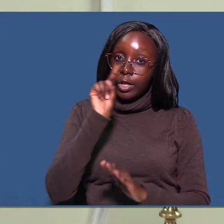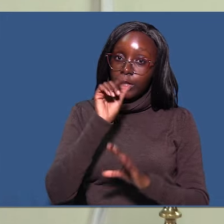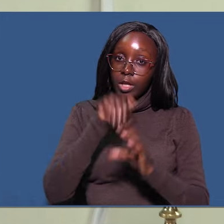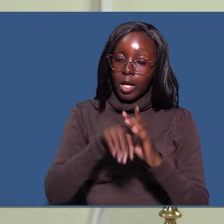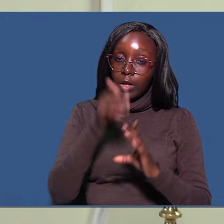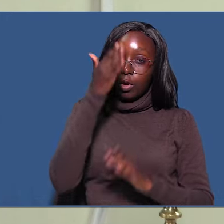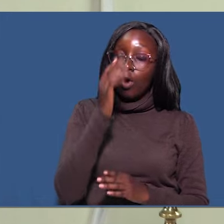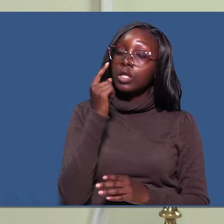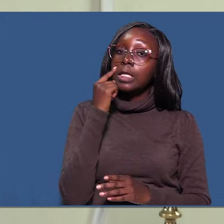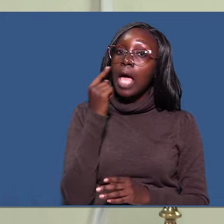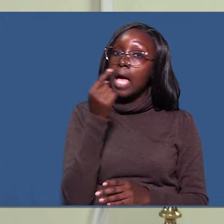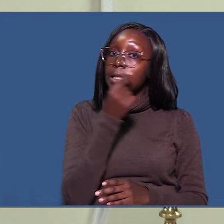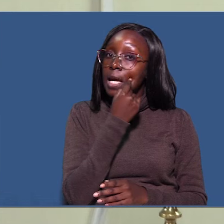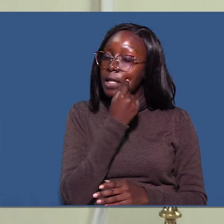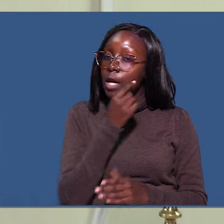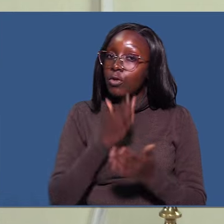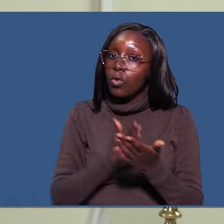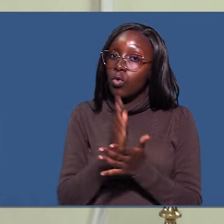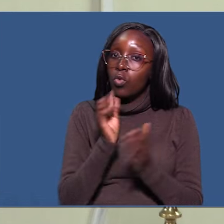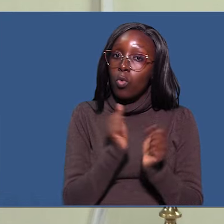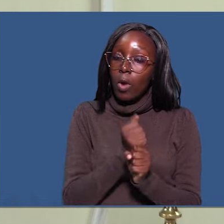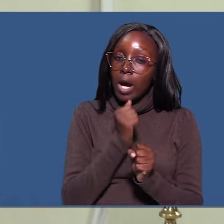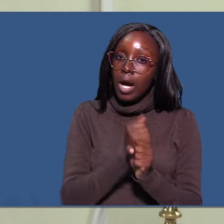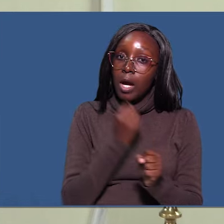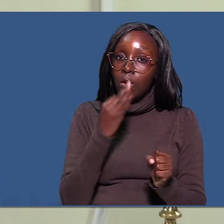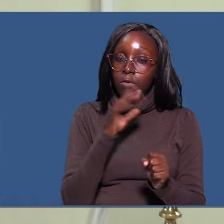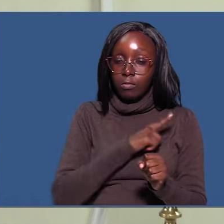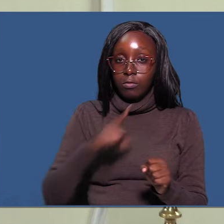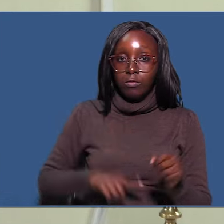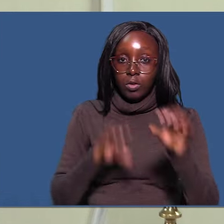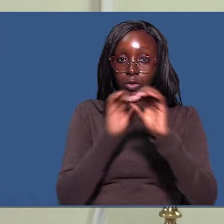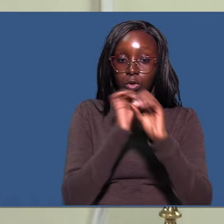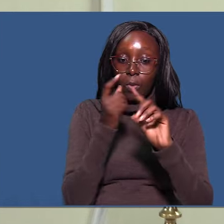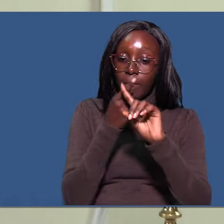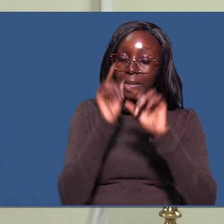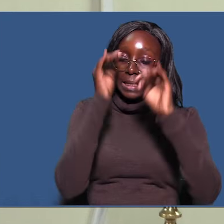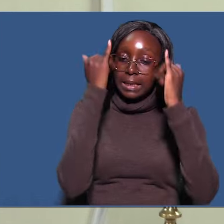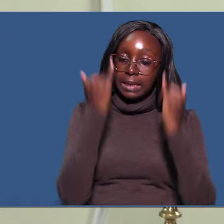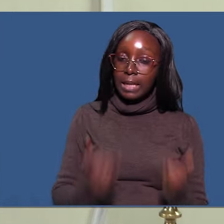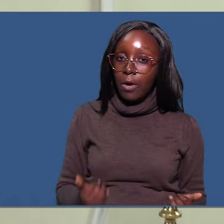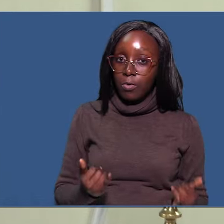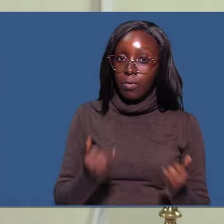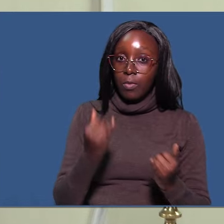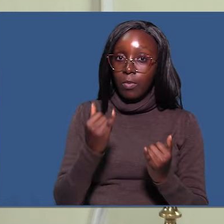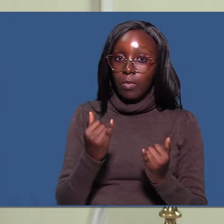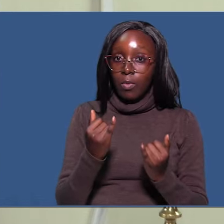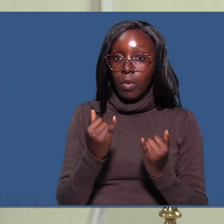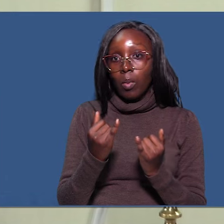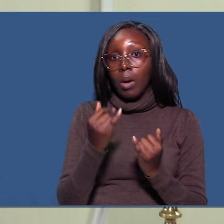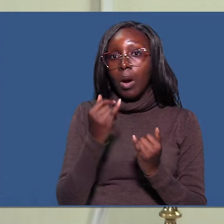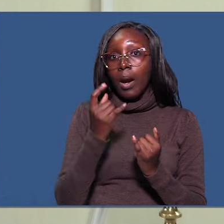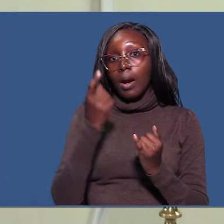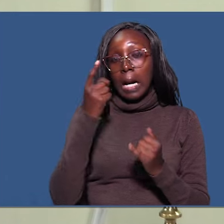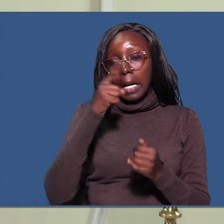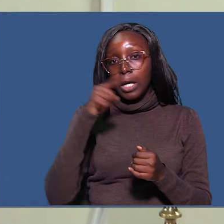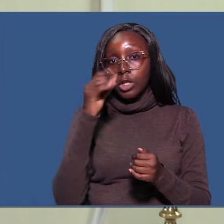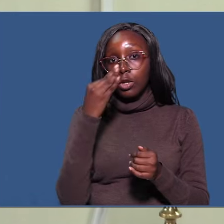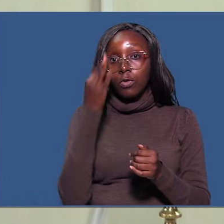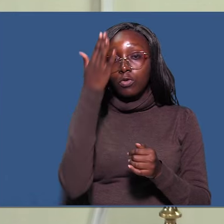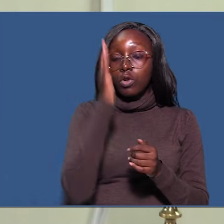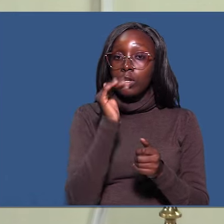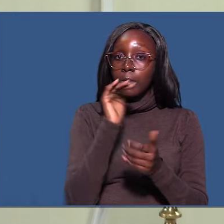works of the law, as some of the Jews, of course, wanted it to be. But now, apart from the law, the righteousness of God has